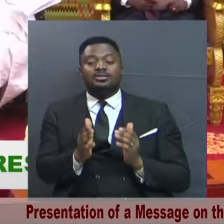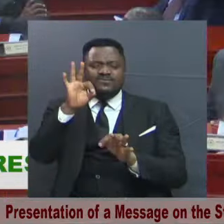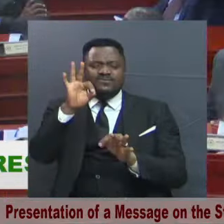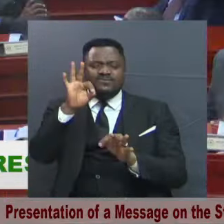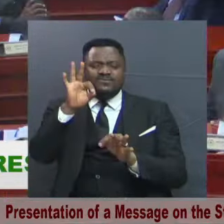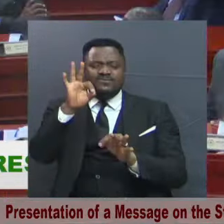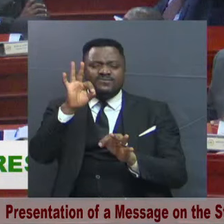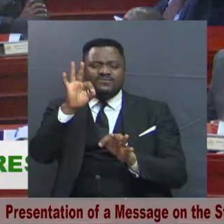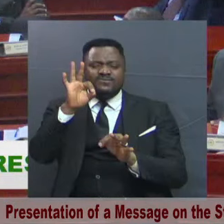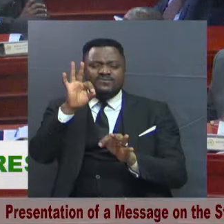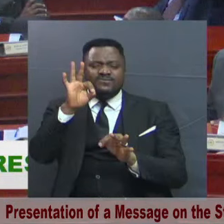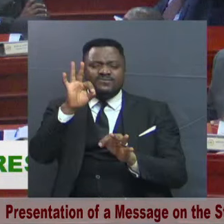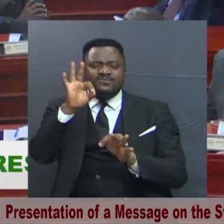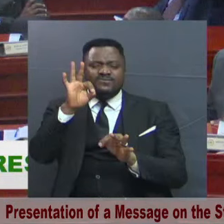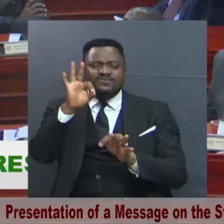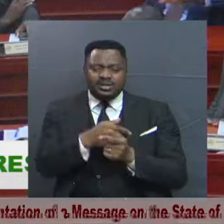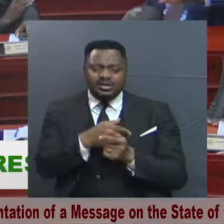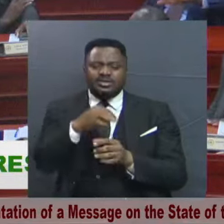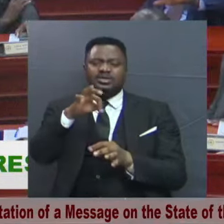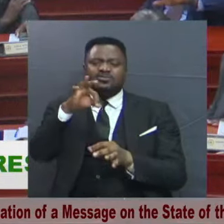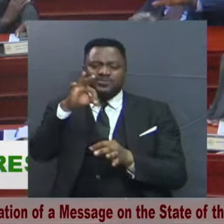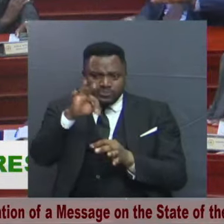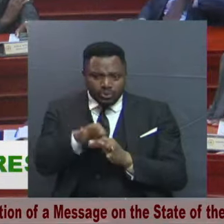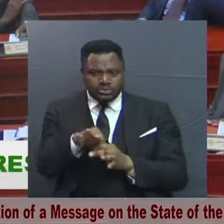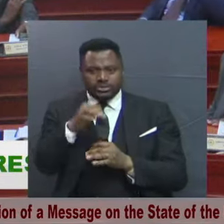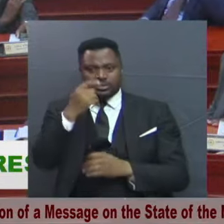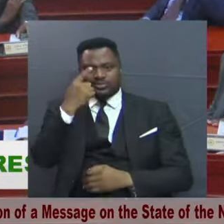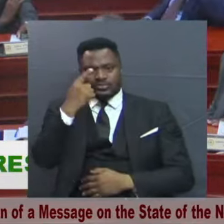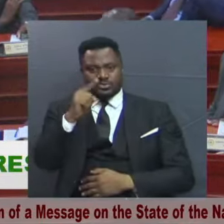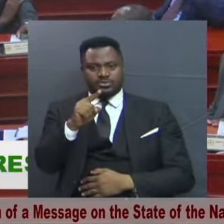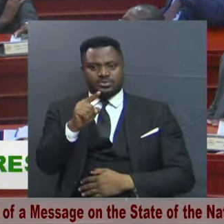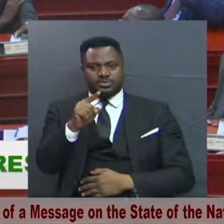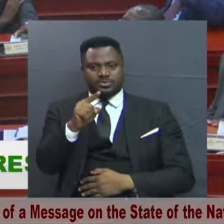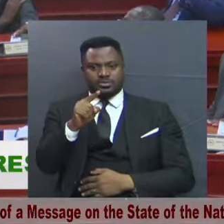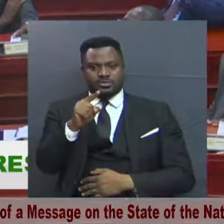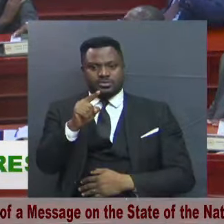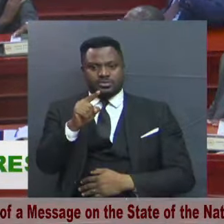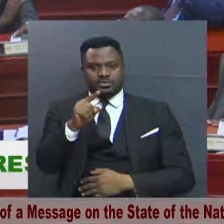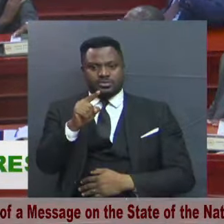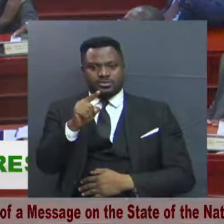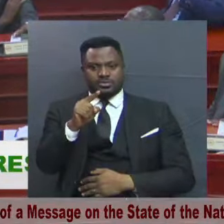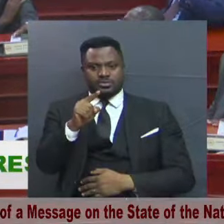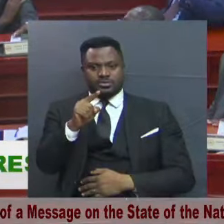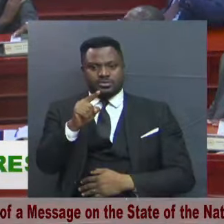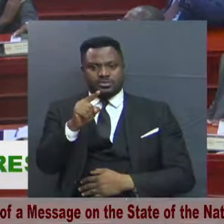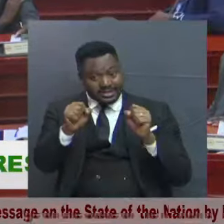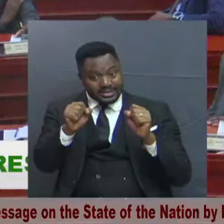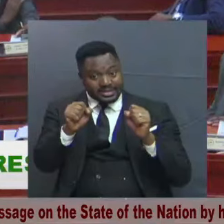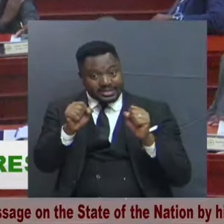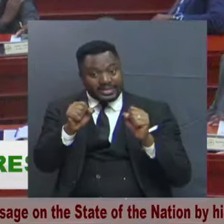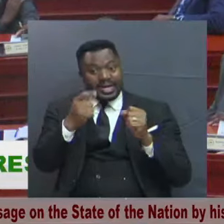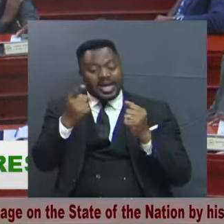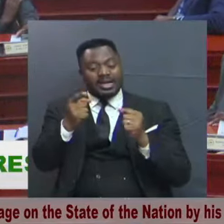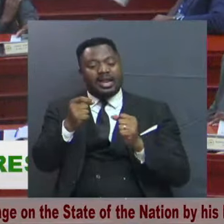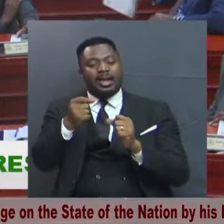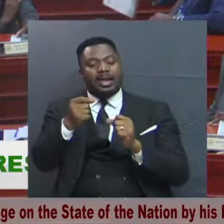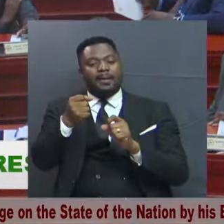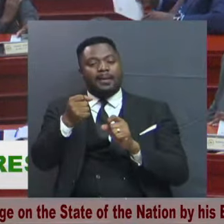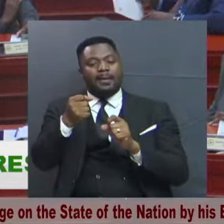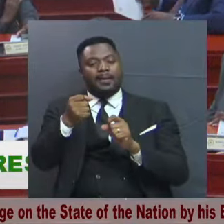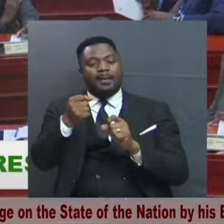for ghanians voted for vice president and are paying for the vice